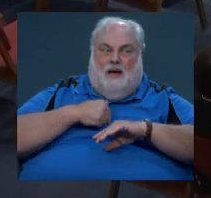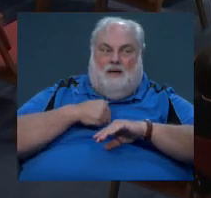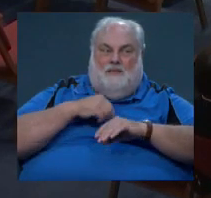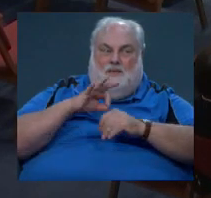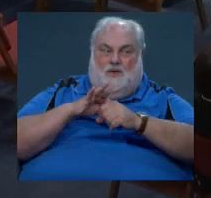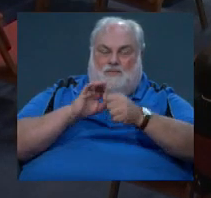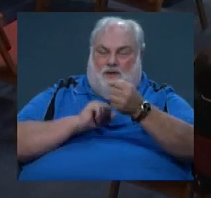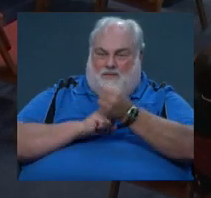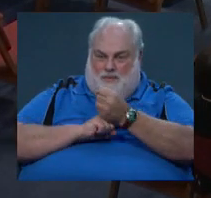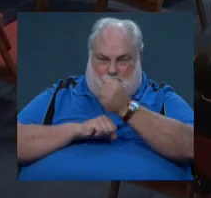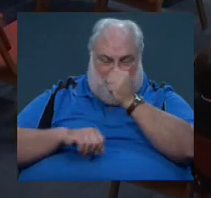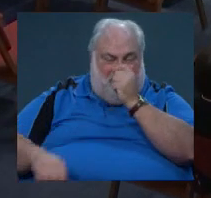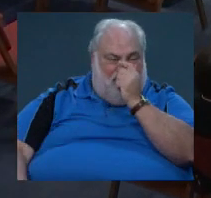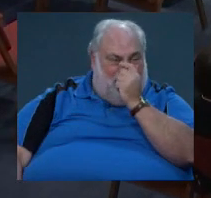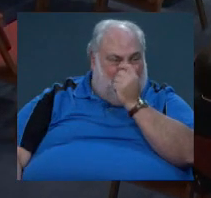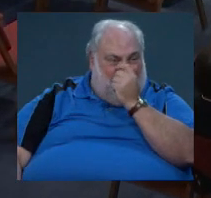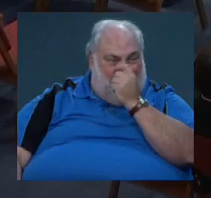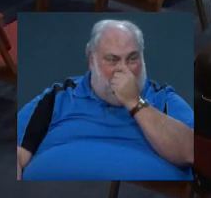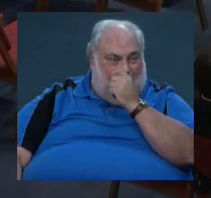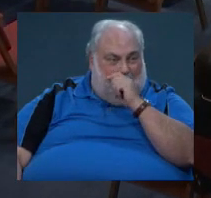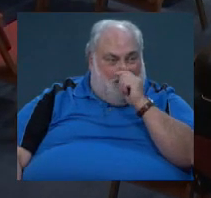all.